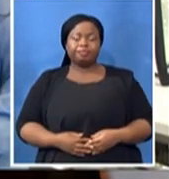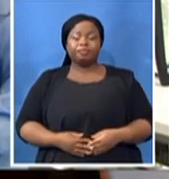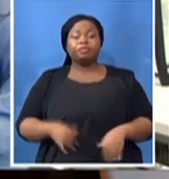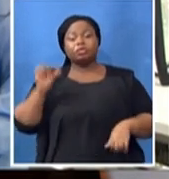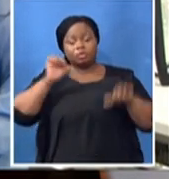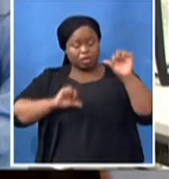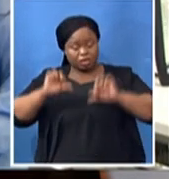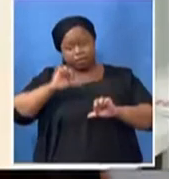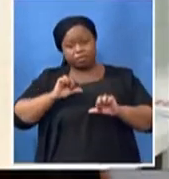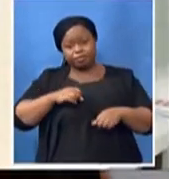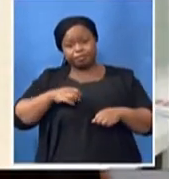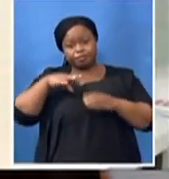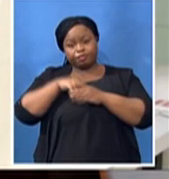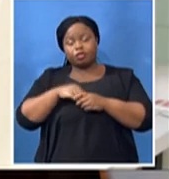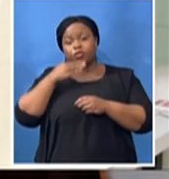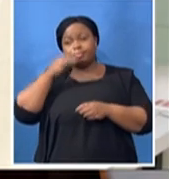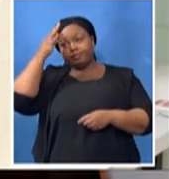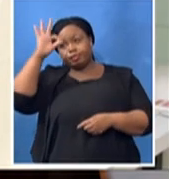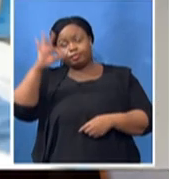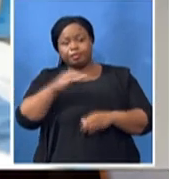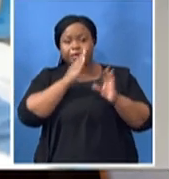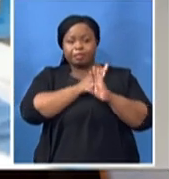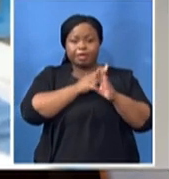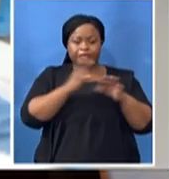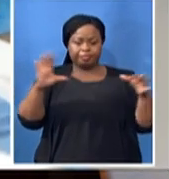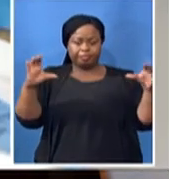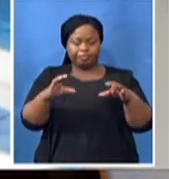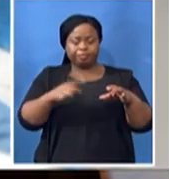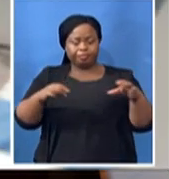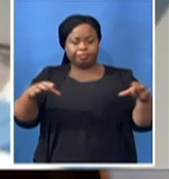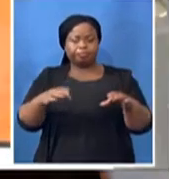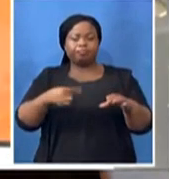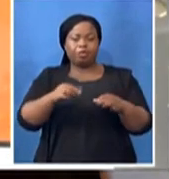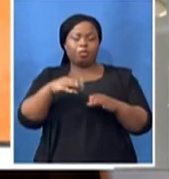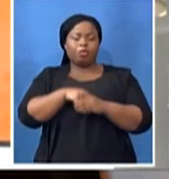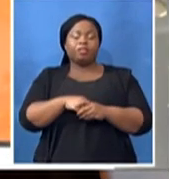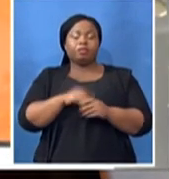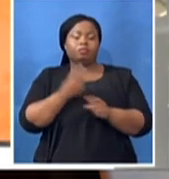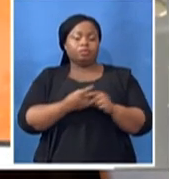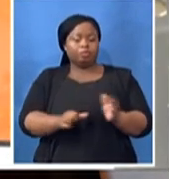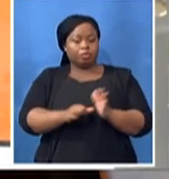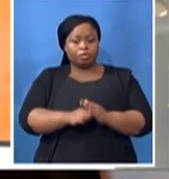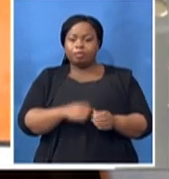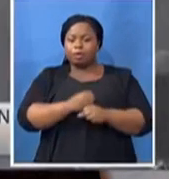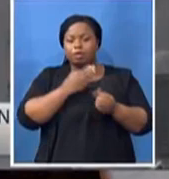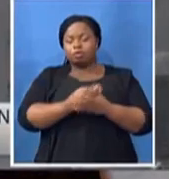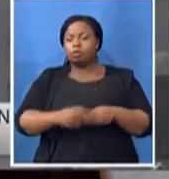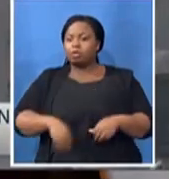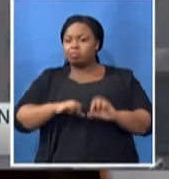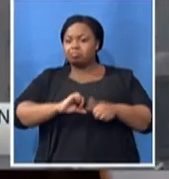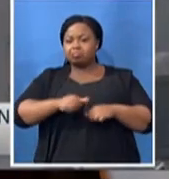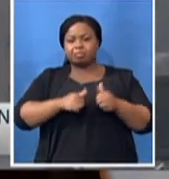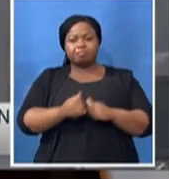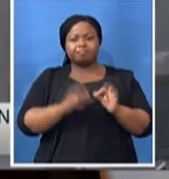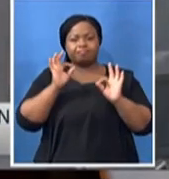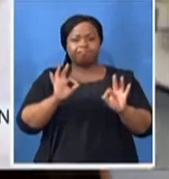health laboratories, it's critical that they get every single stage of the steps of the process correct. So the first thing that actually happens